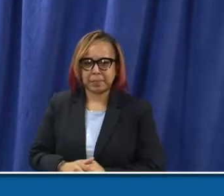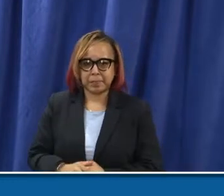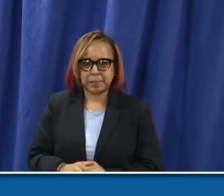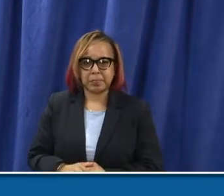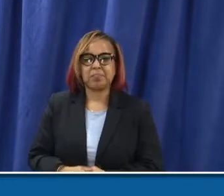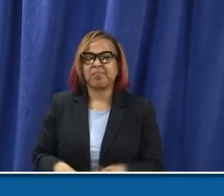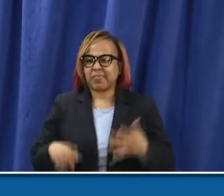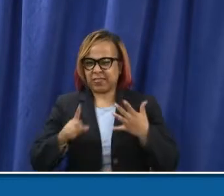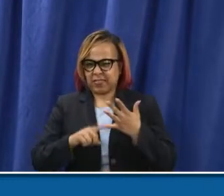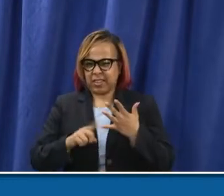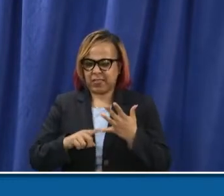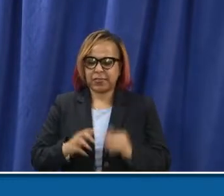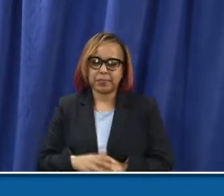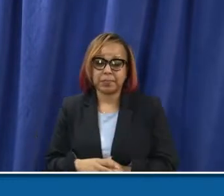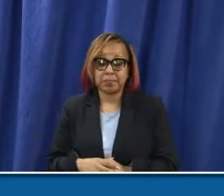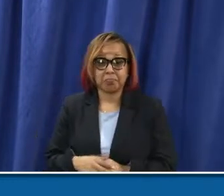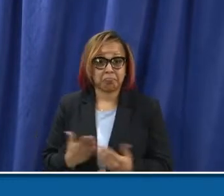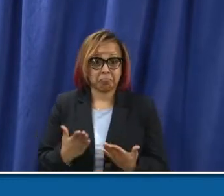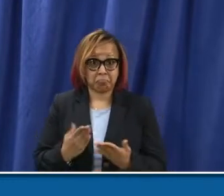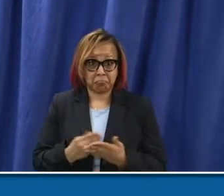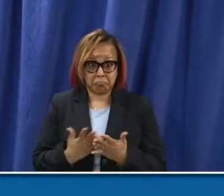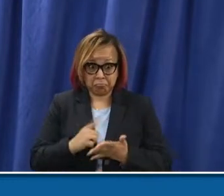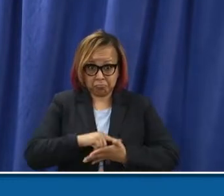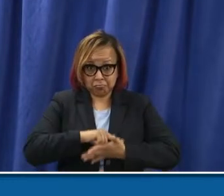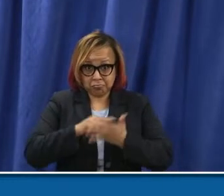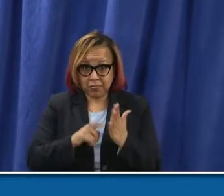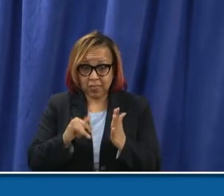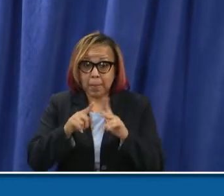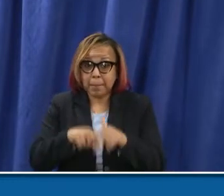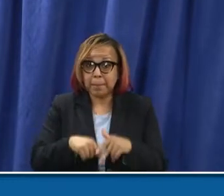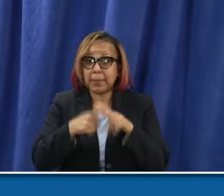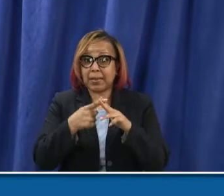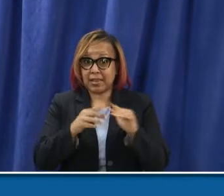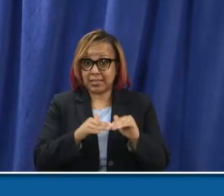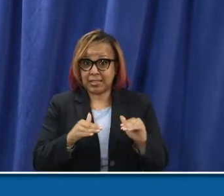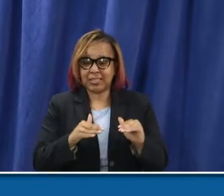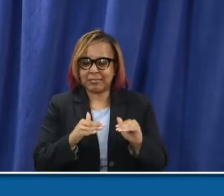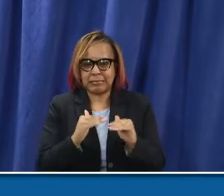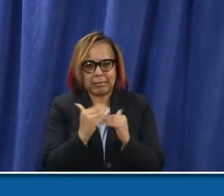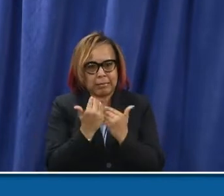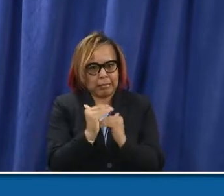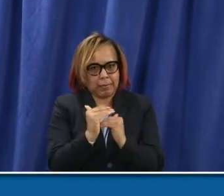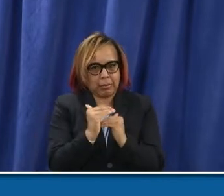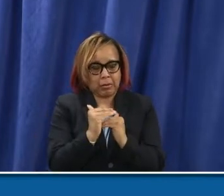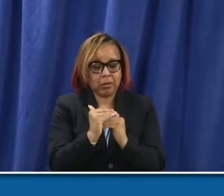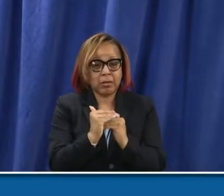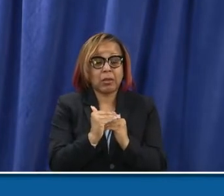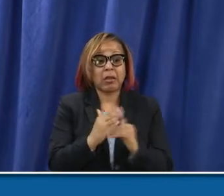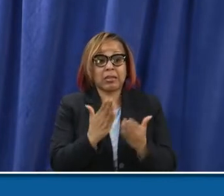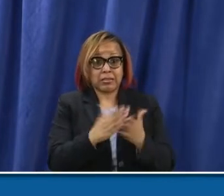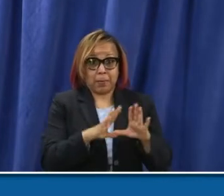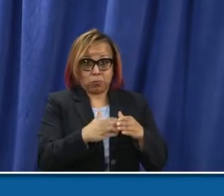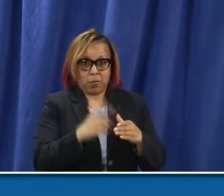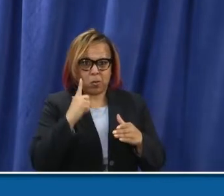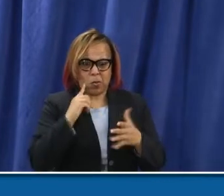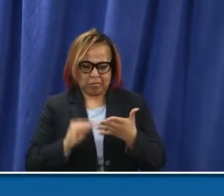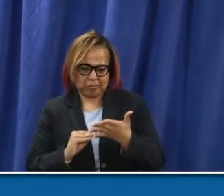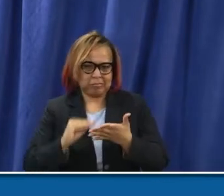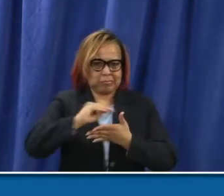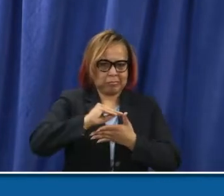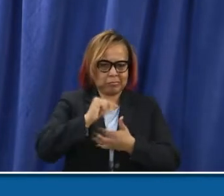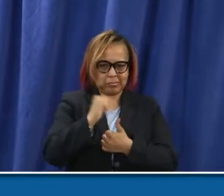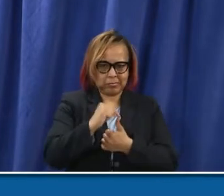Number 5. Supply of this vaccine, particularly in the beginning stages, is limited, and so certain groups will be